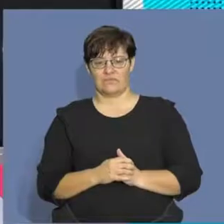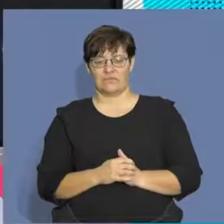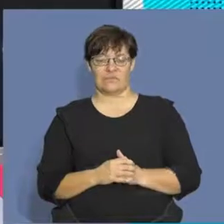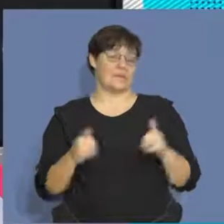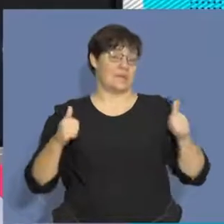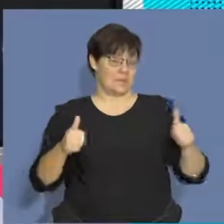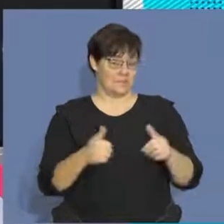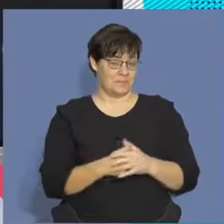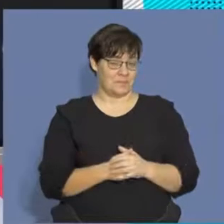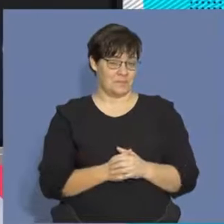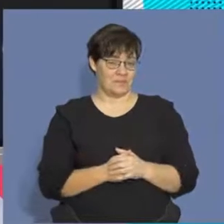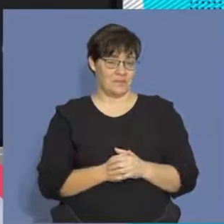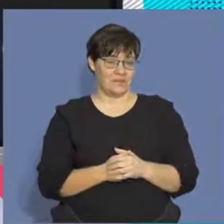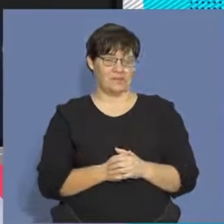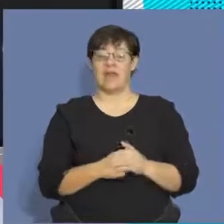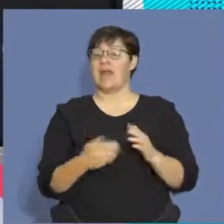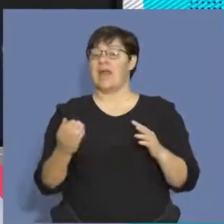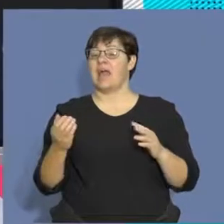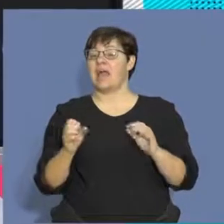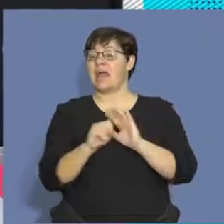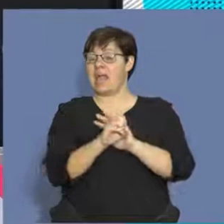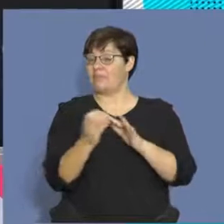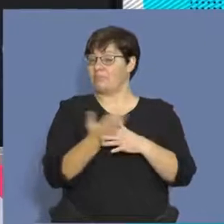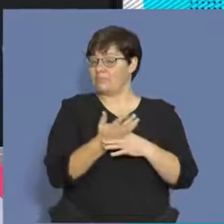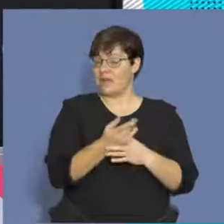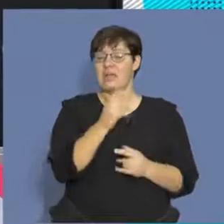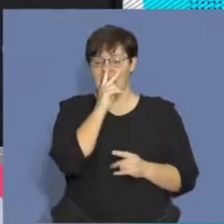Great. We're going to be going to an ad break now, and then we're going to